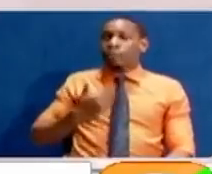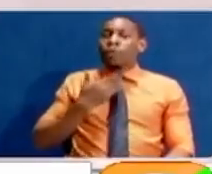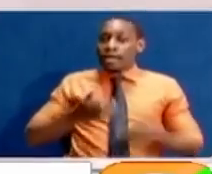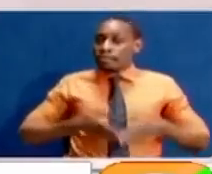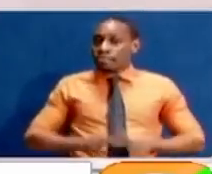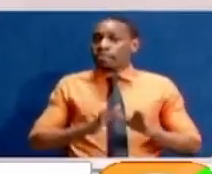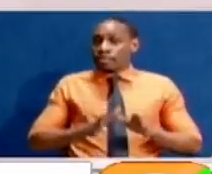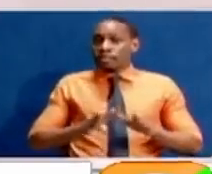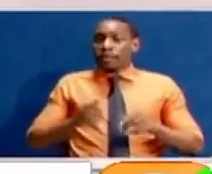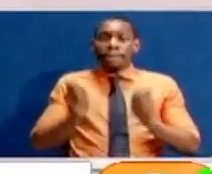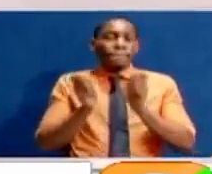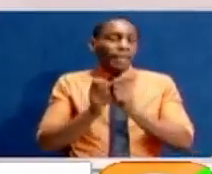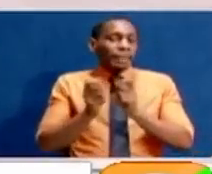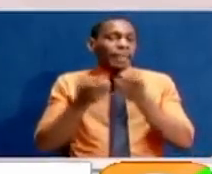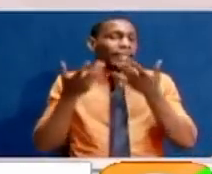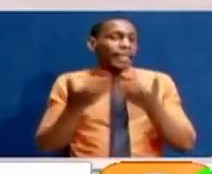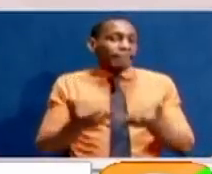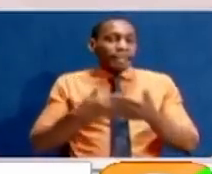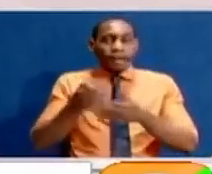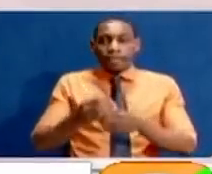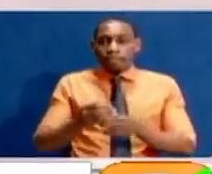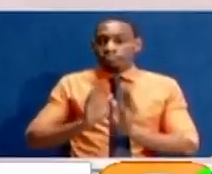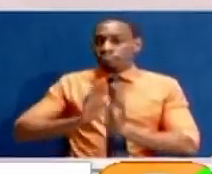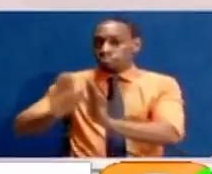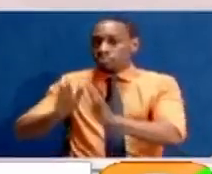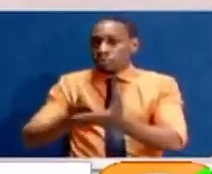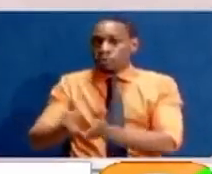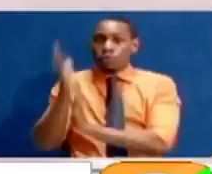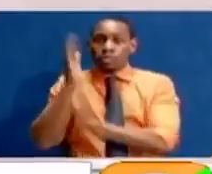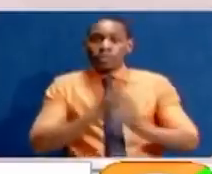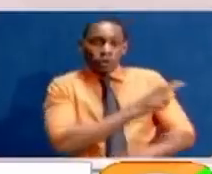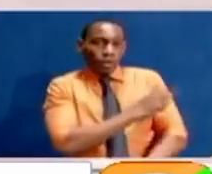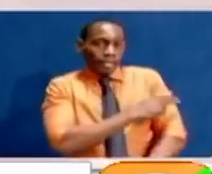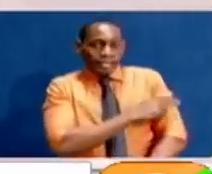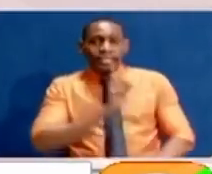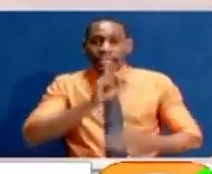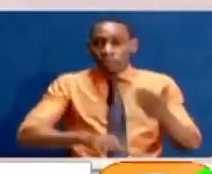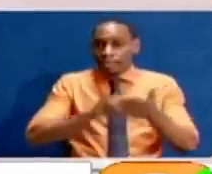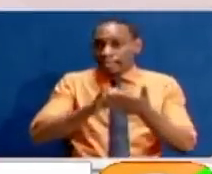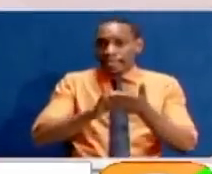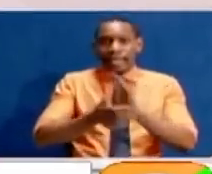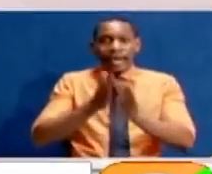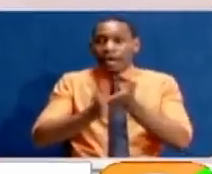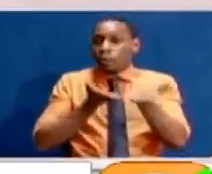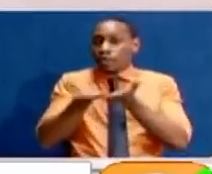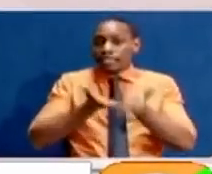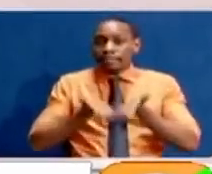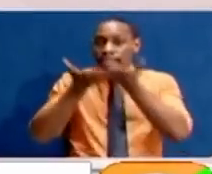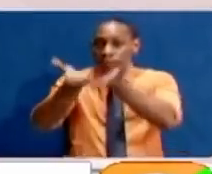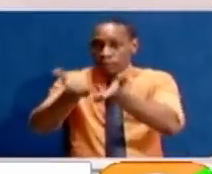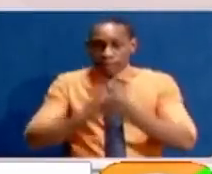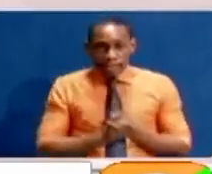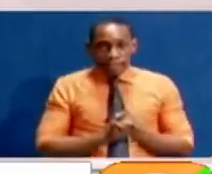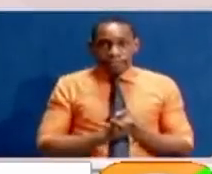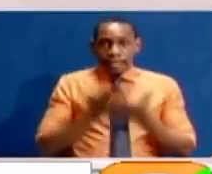labor writhing in pain after being turned away by the hospital guards, claiming no services were being